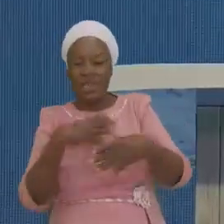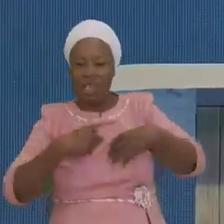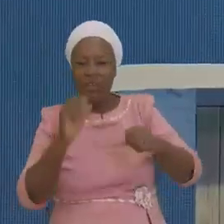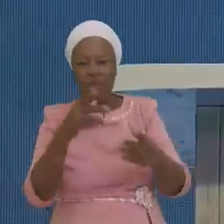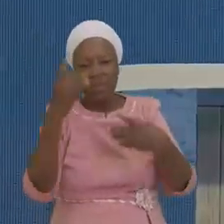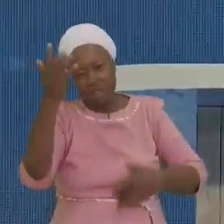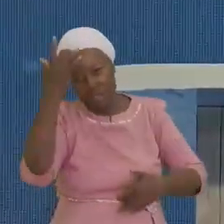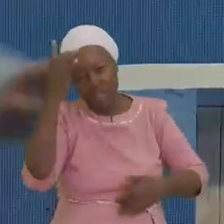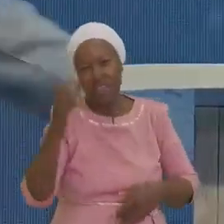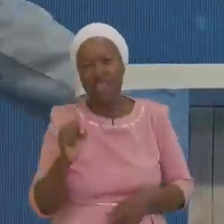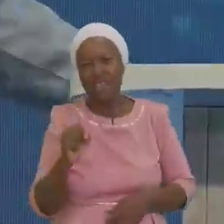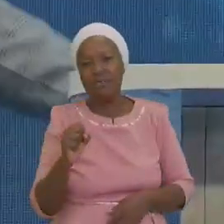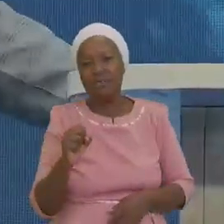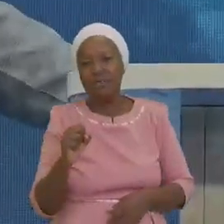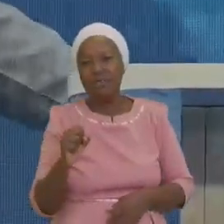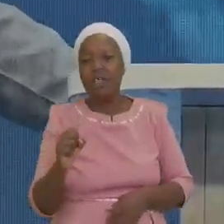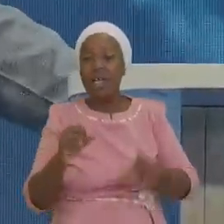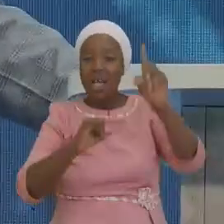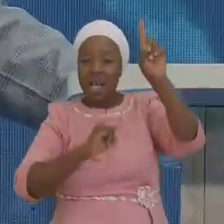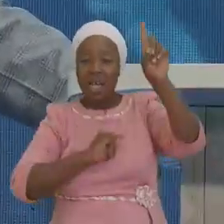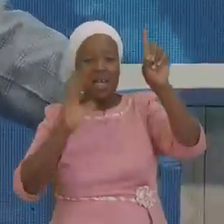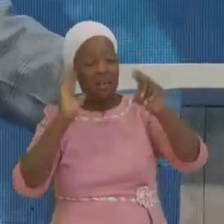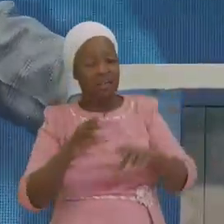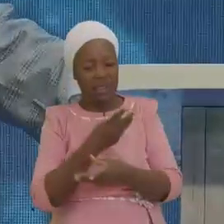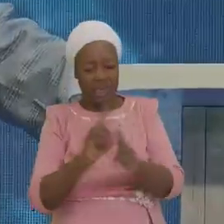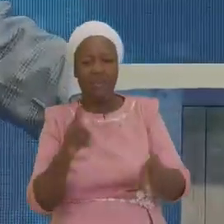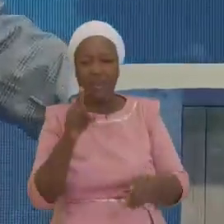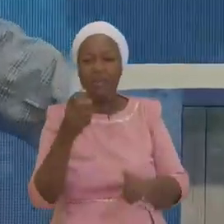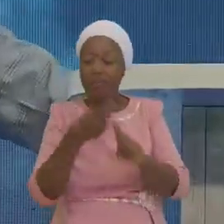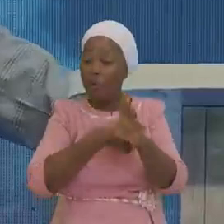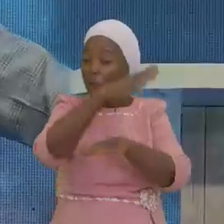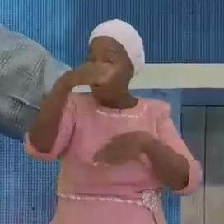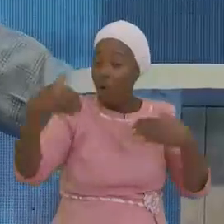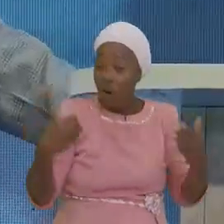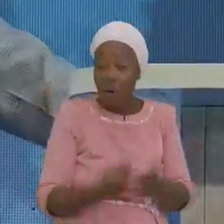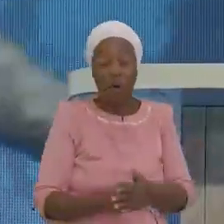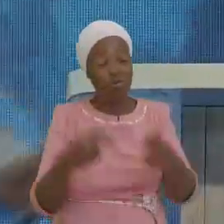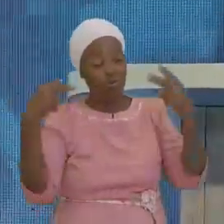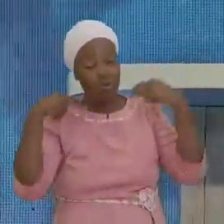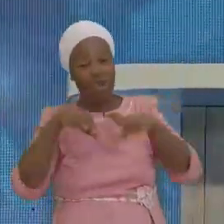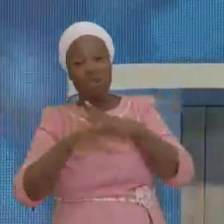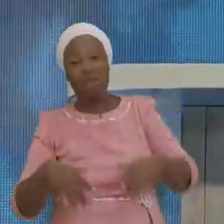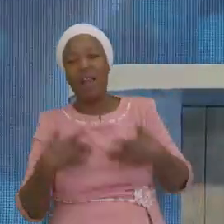sicknesses. I'll deliver you from every yoke in your life.